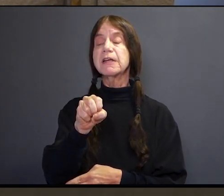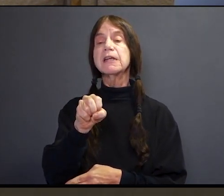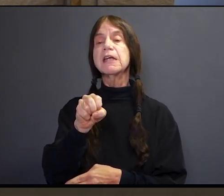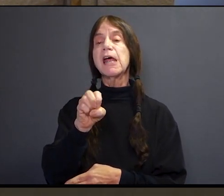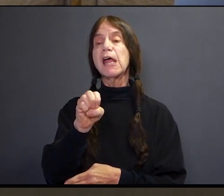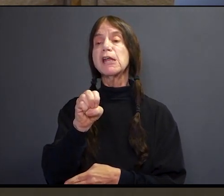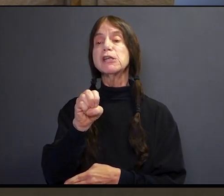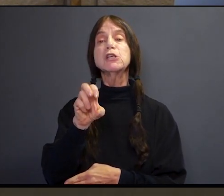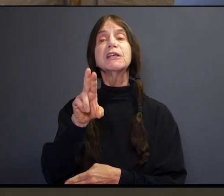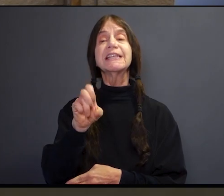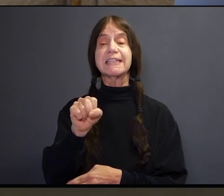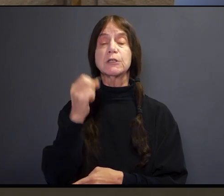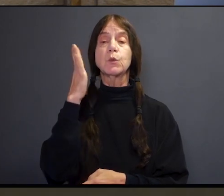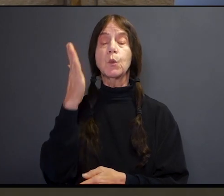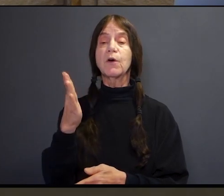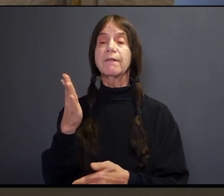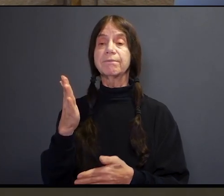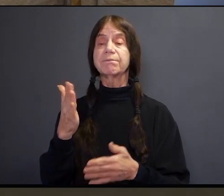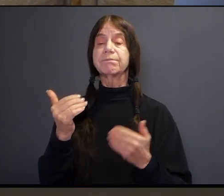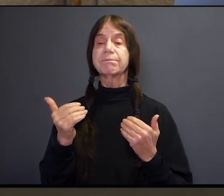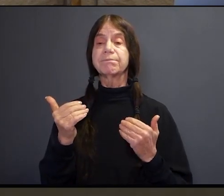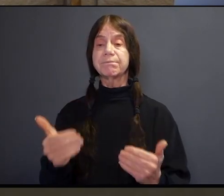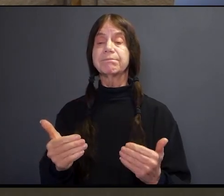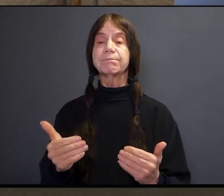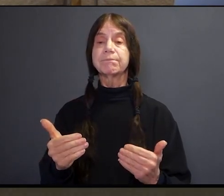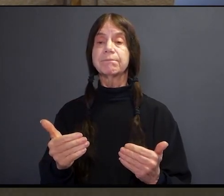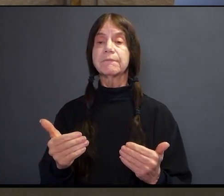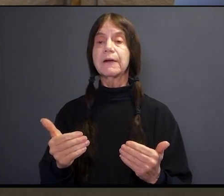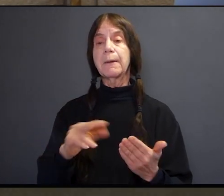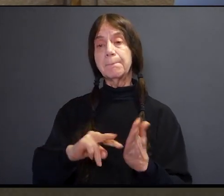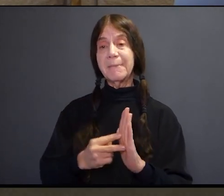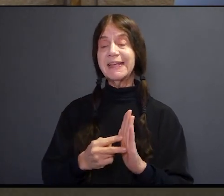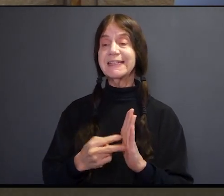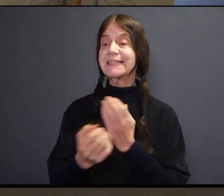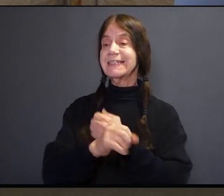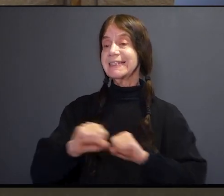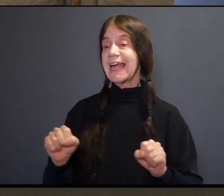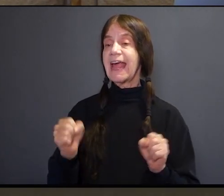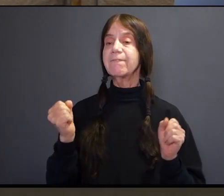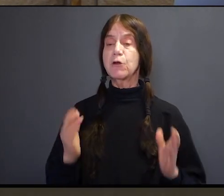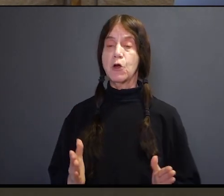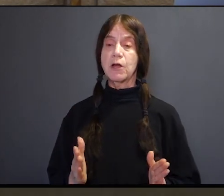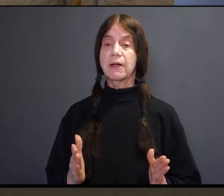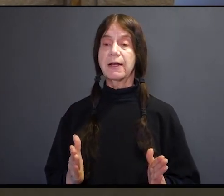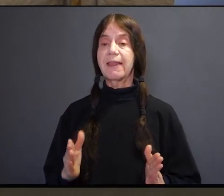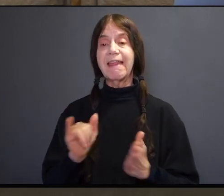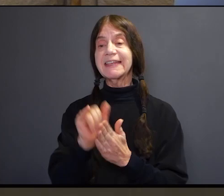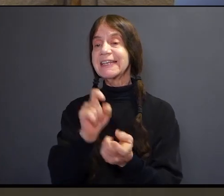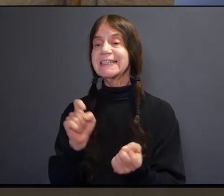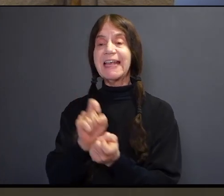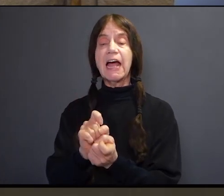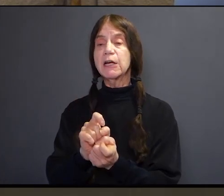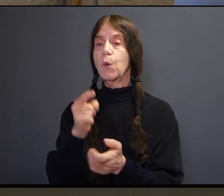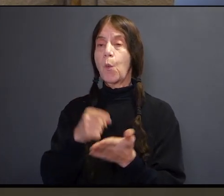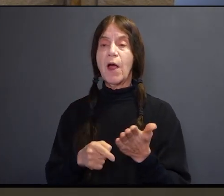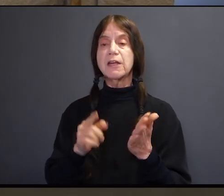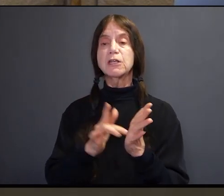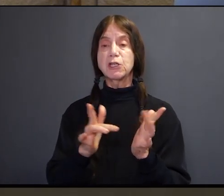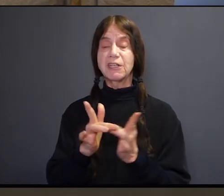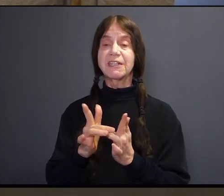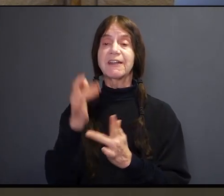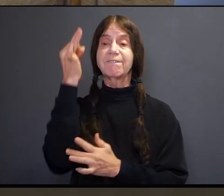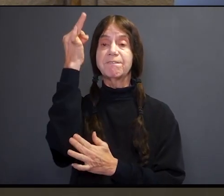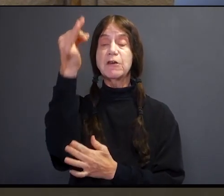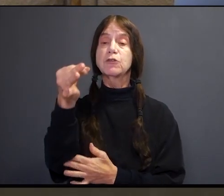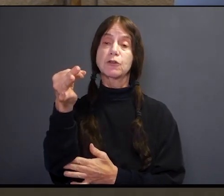would do for his people. Jesus, after all, means Savior. And that is exactly what he would do.